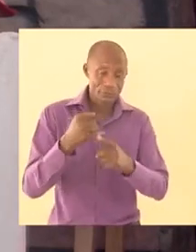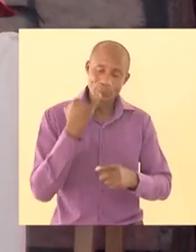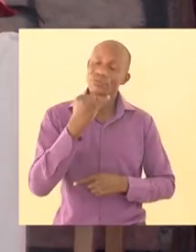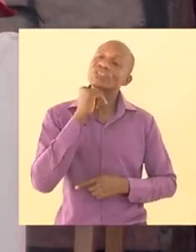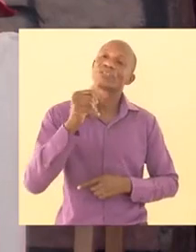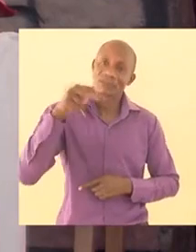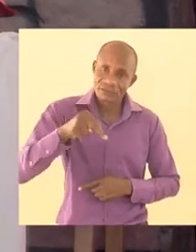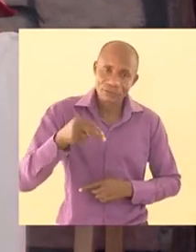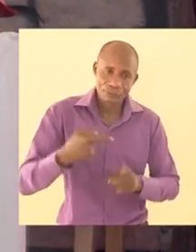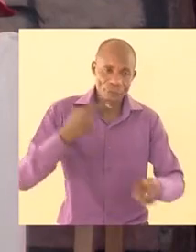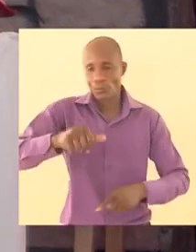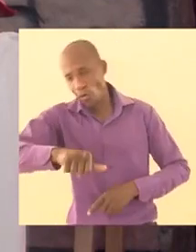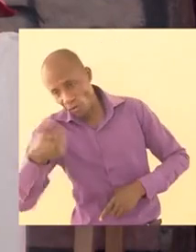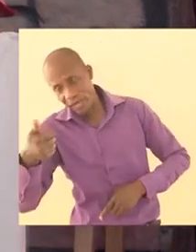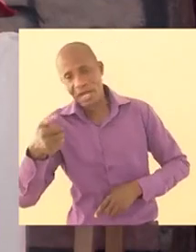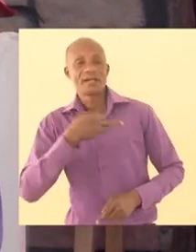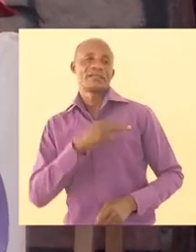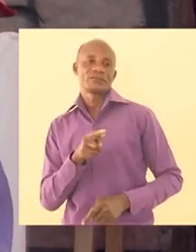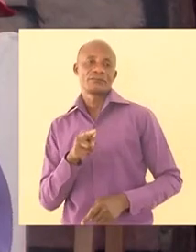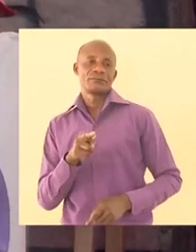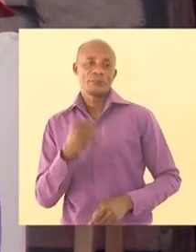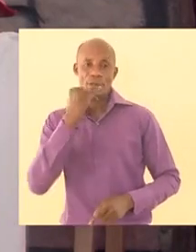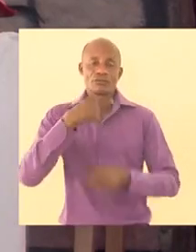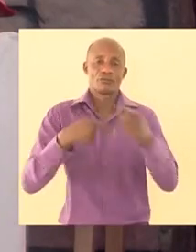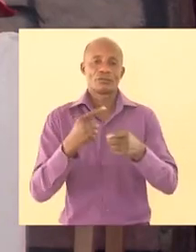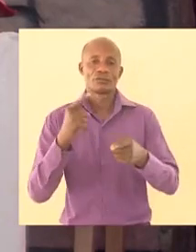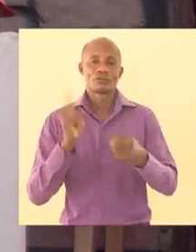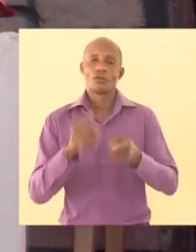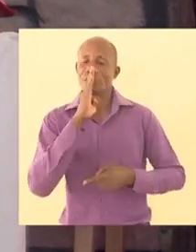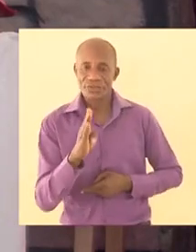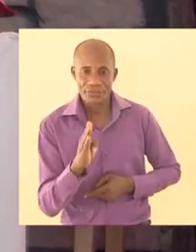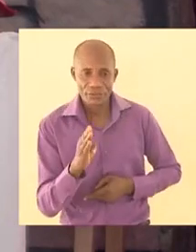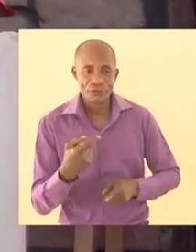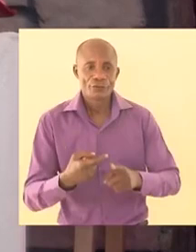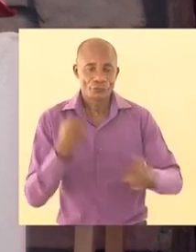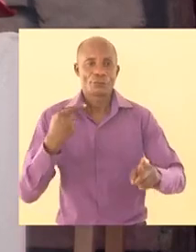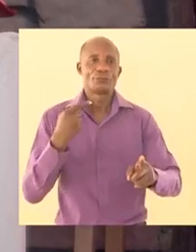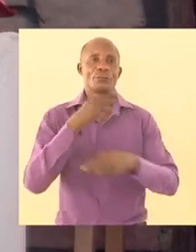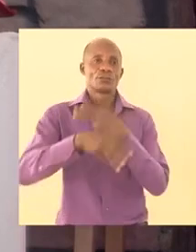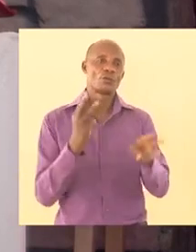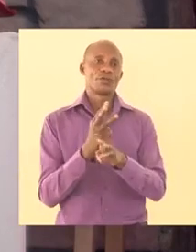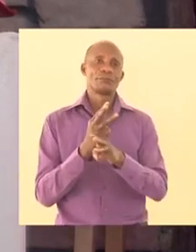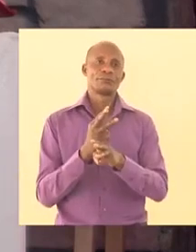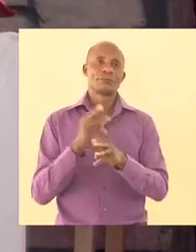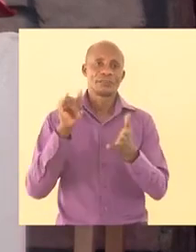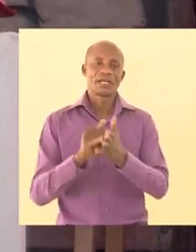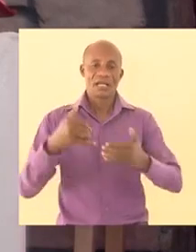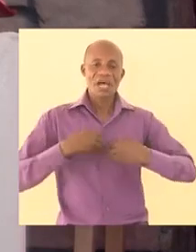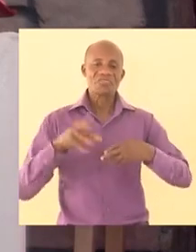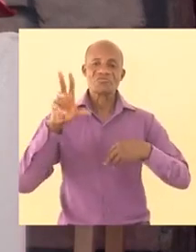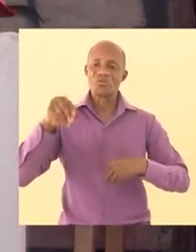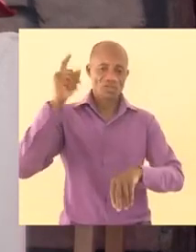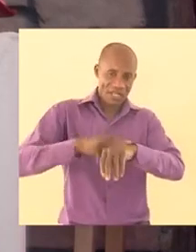from people of other religions. It's going to be from this very secular world that has no time for any